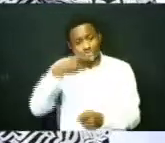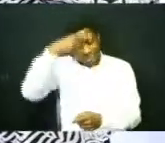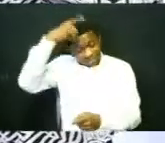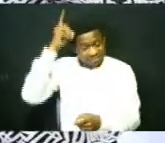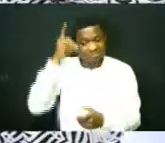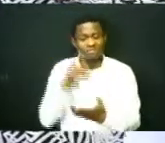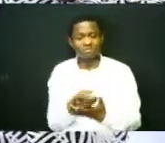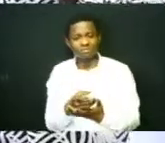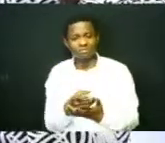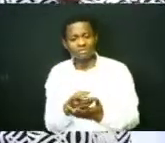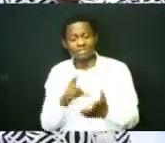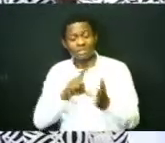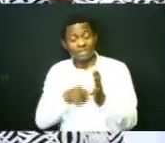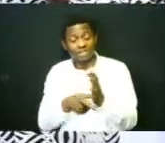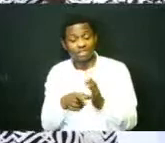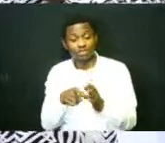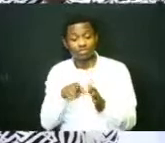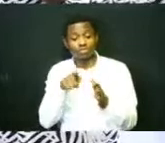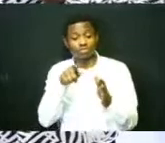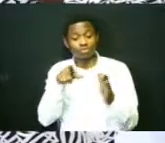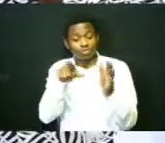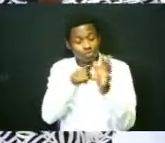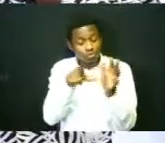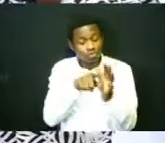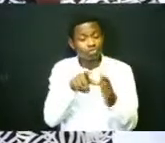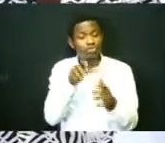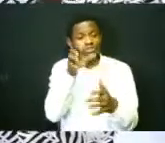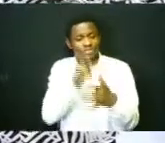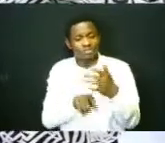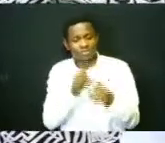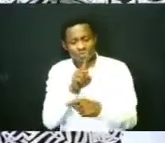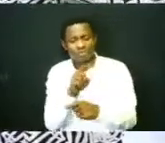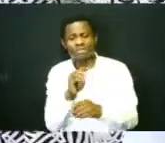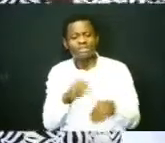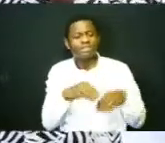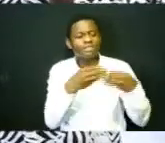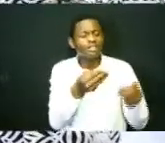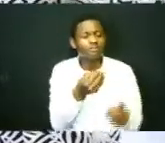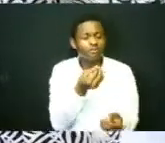then Luke chapter 1 from 11 downwards, he came to deliver a message to Zachariah.